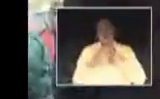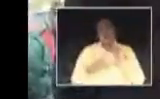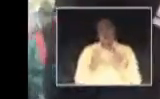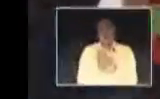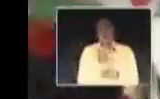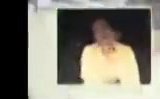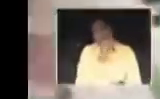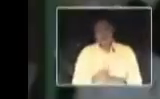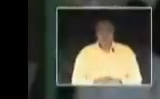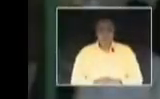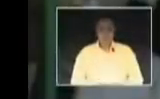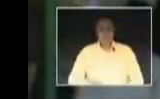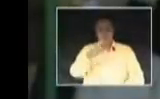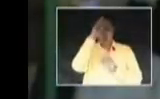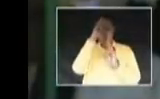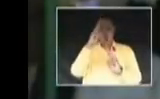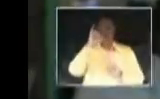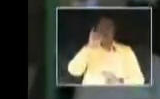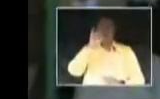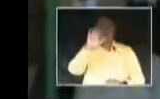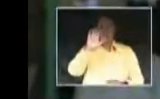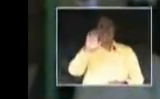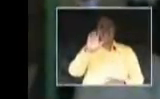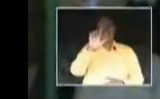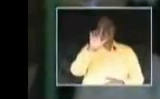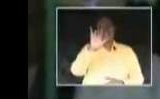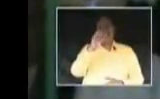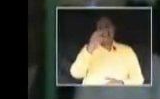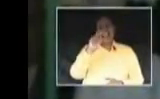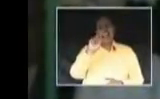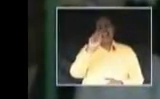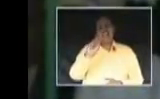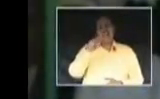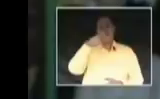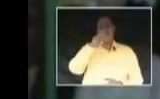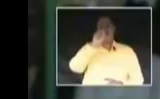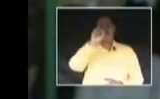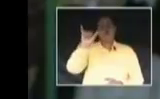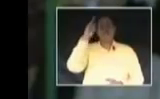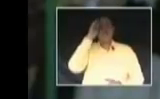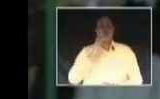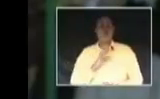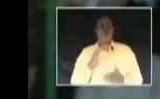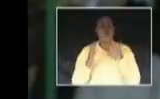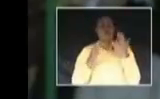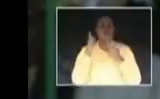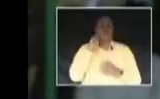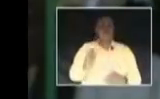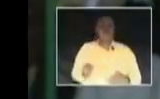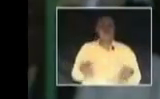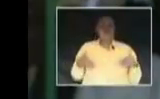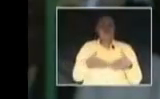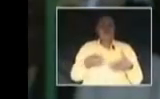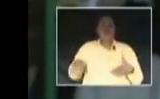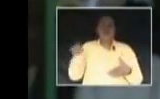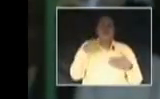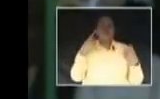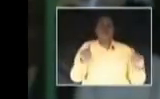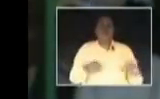The Honorable Mr. Justice Leighton Bruce Pusey for outstanding service to the judiciary.